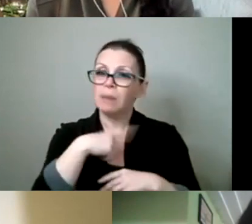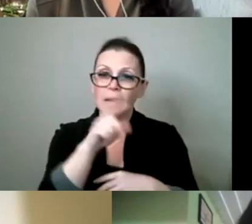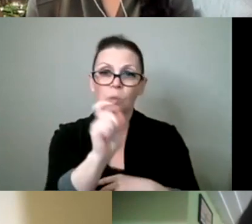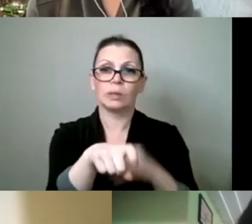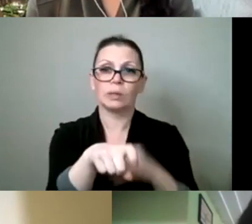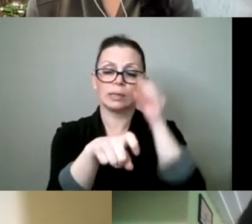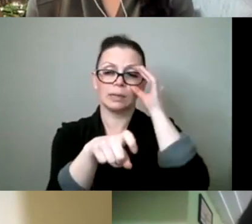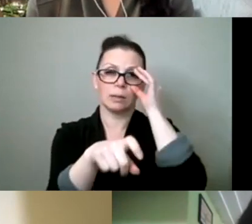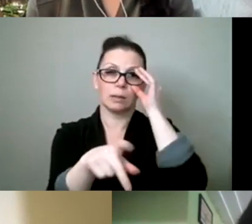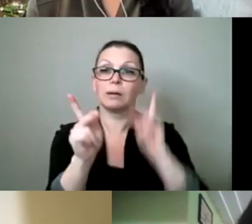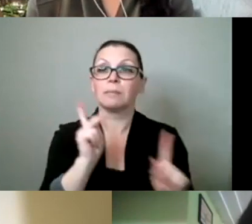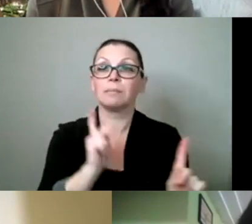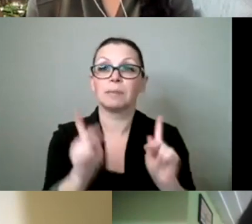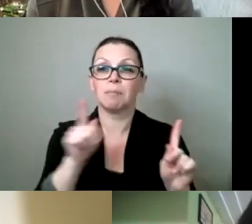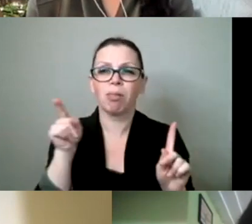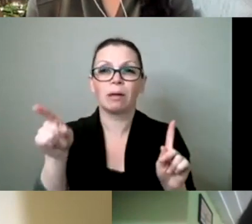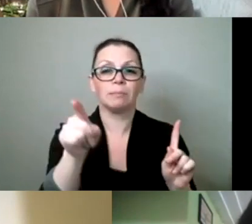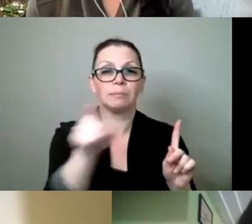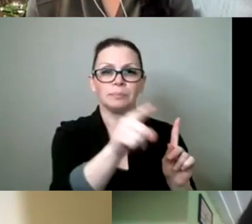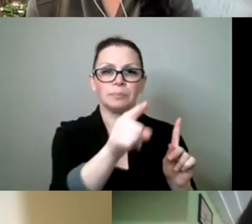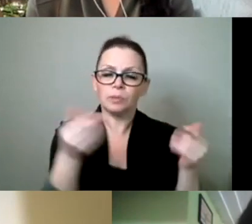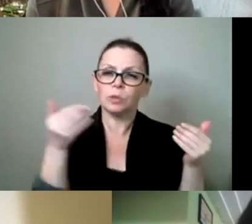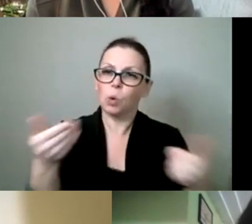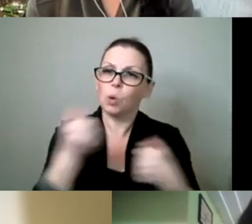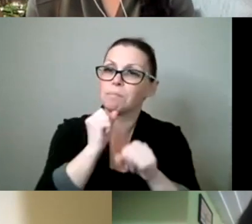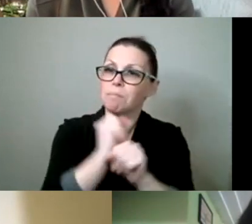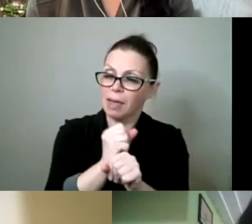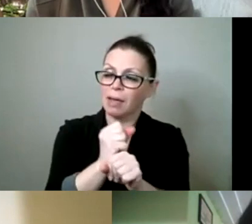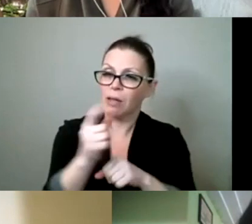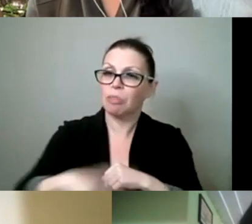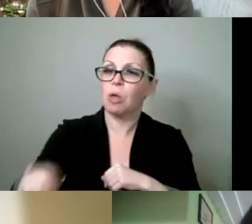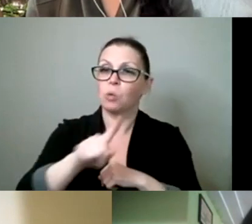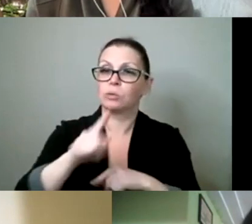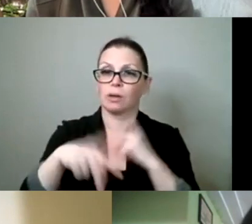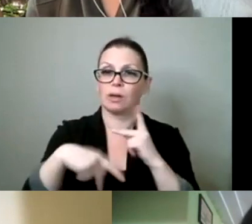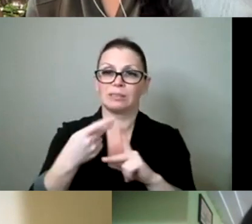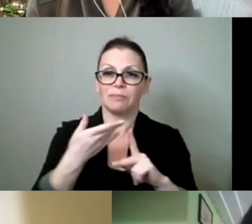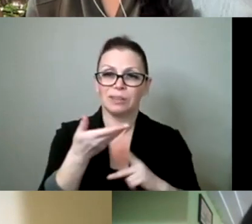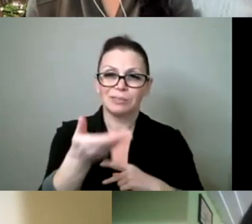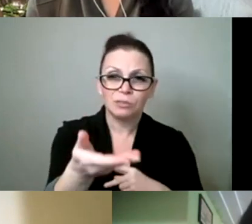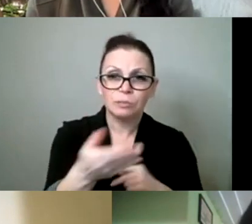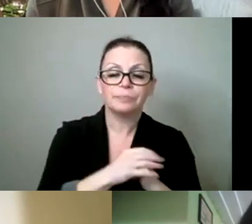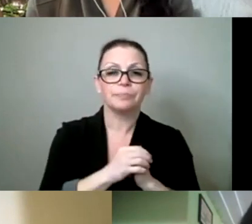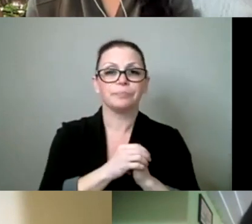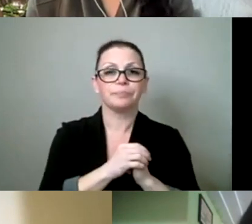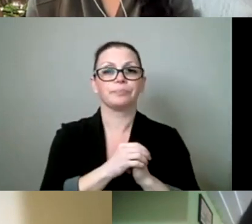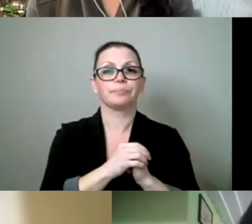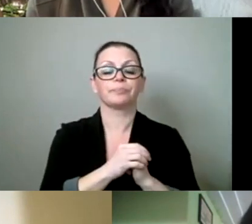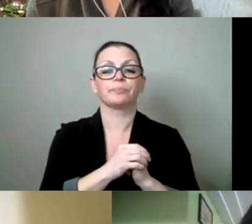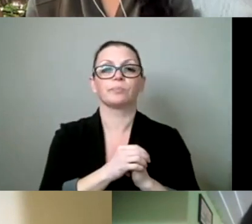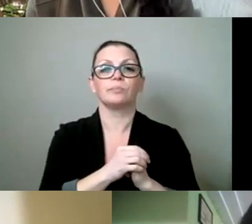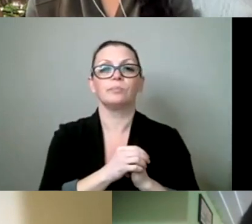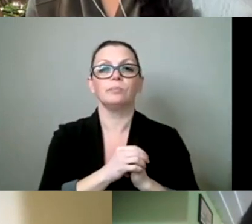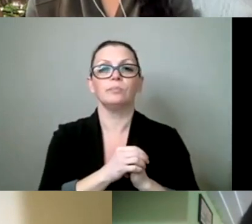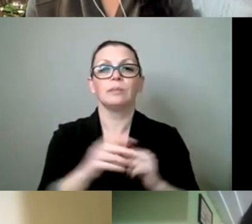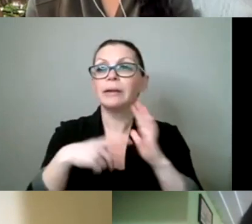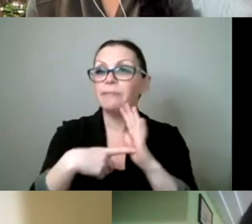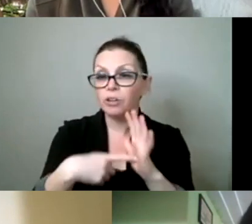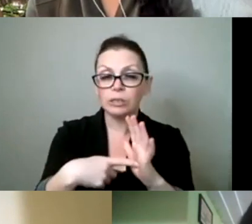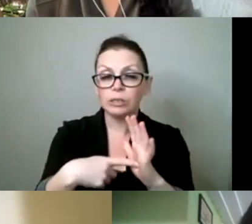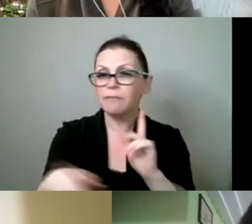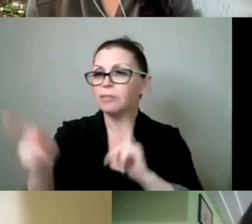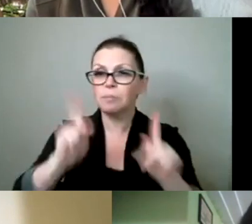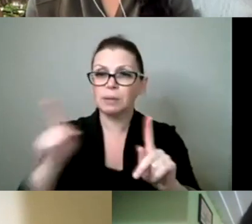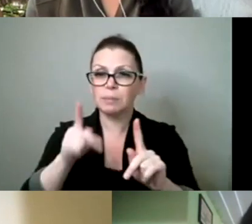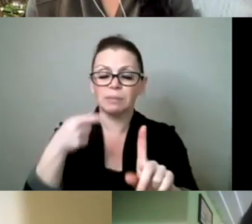we do need people to make those introductions, even if they're not going to be